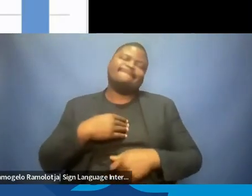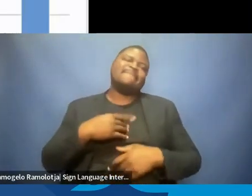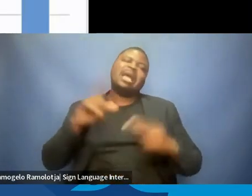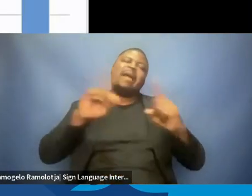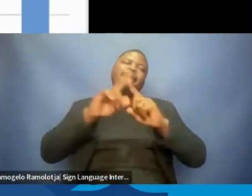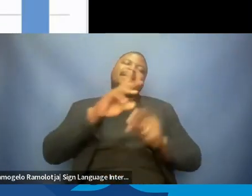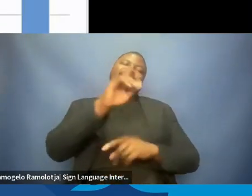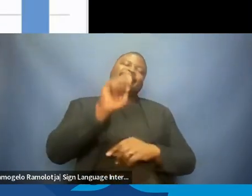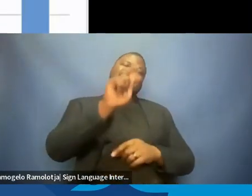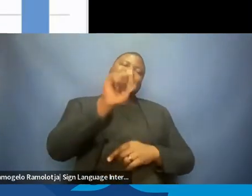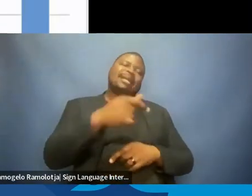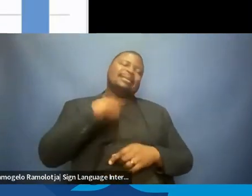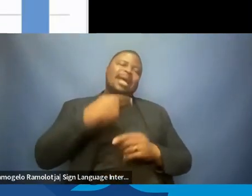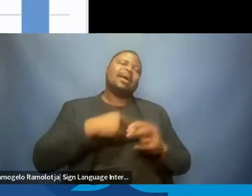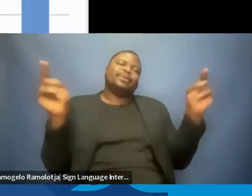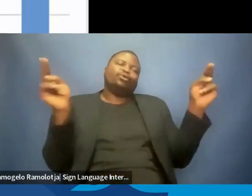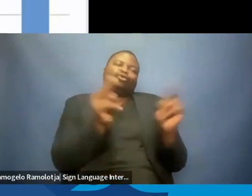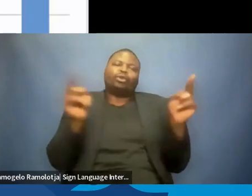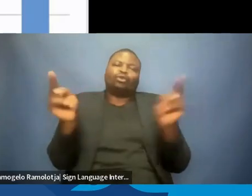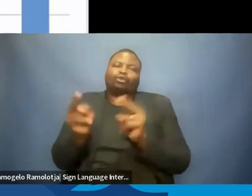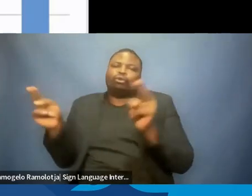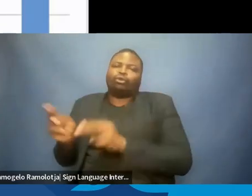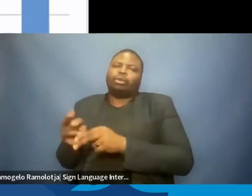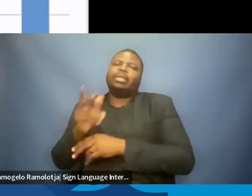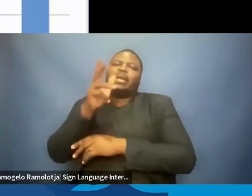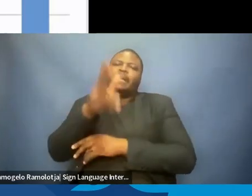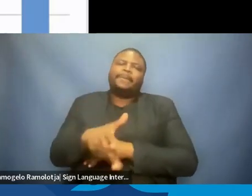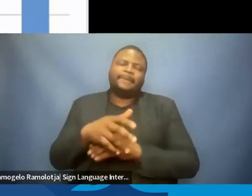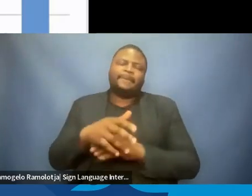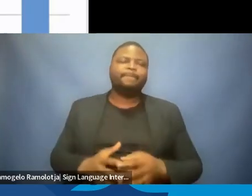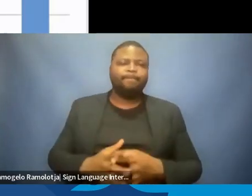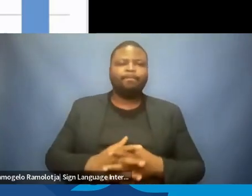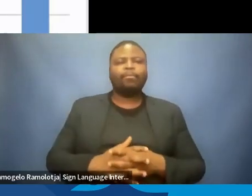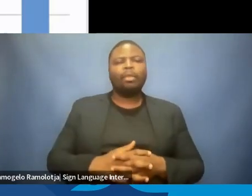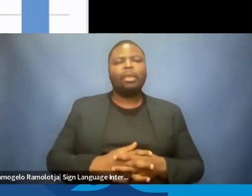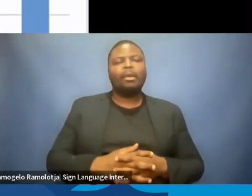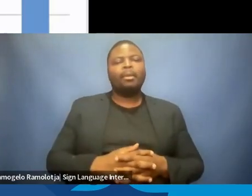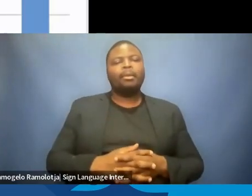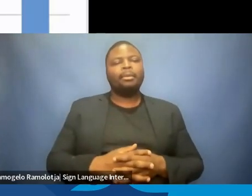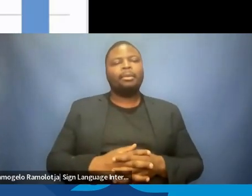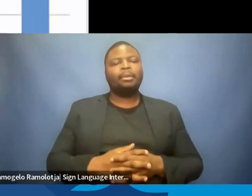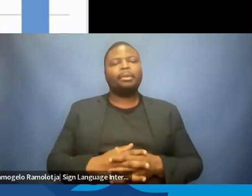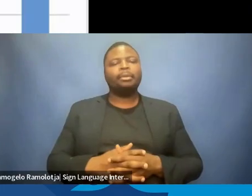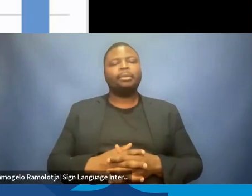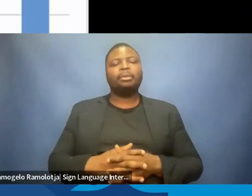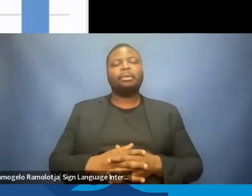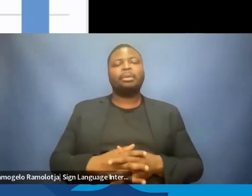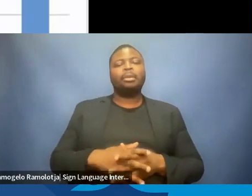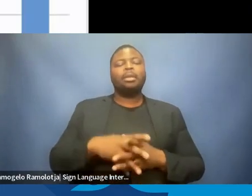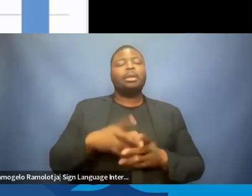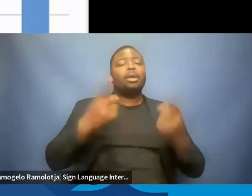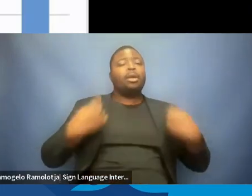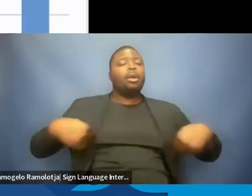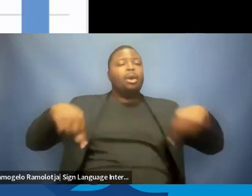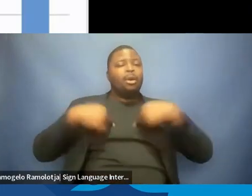brief summary, 15 minutes is not enough time to share all the programmatic data. However, just to